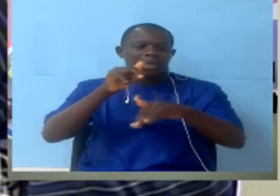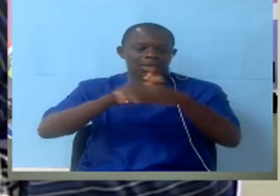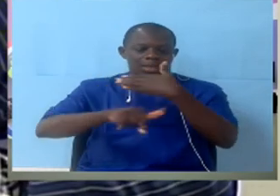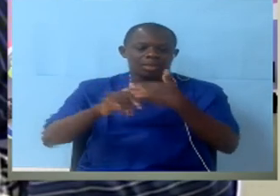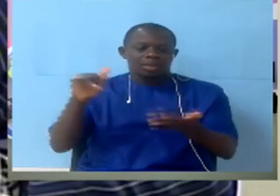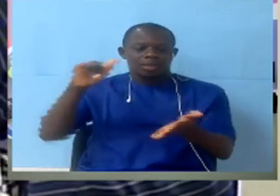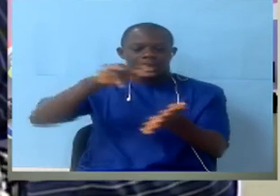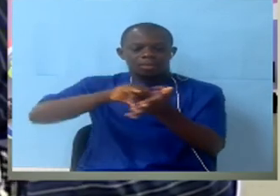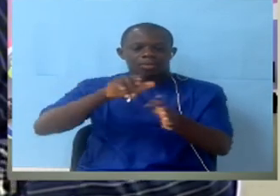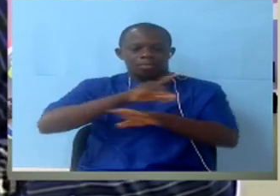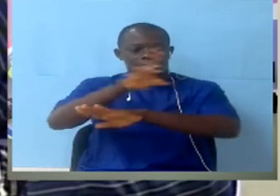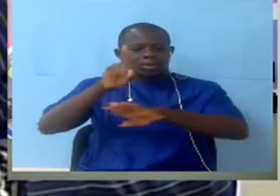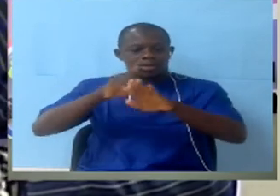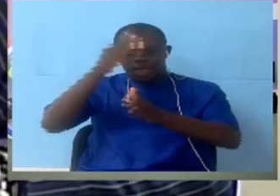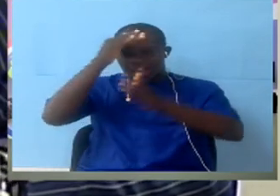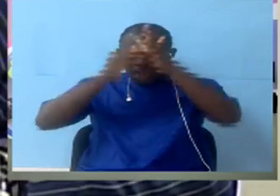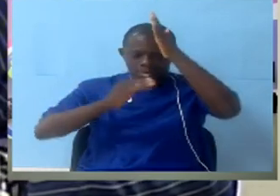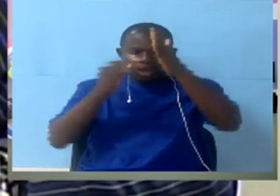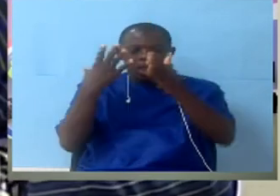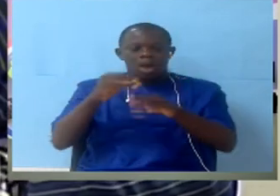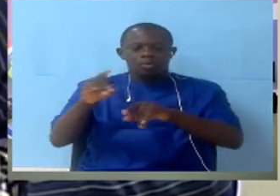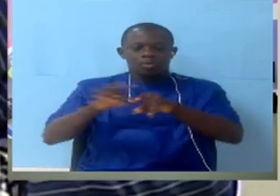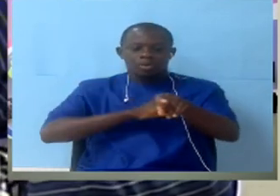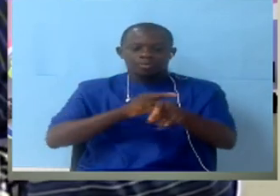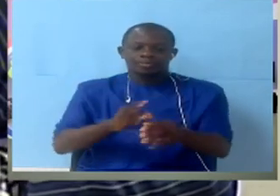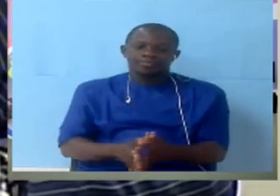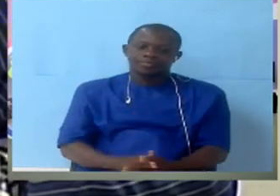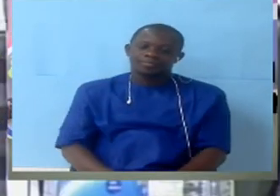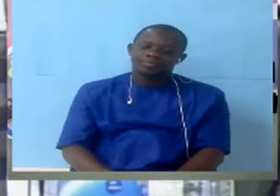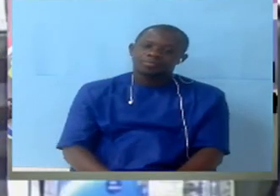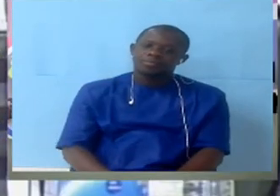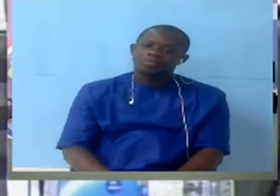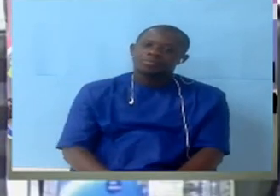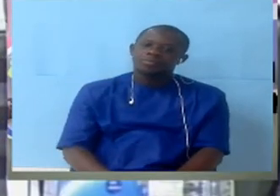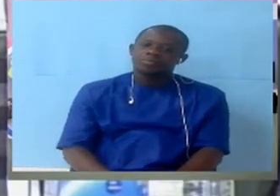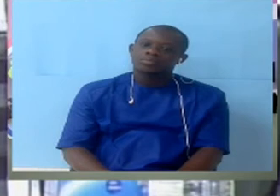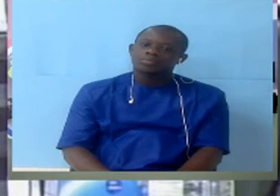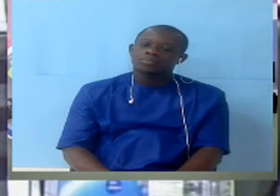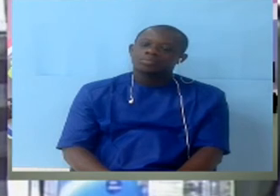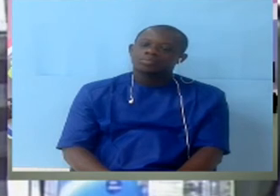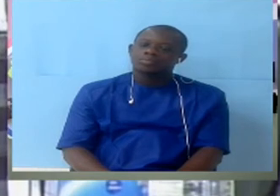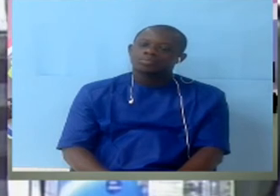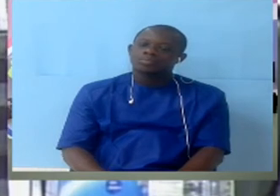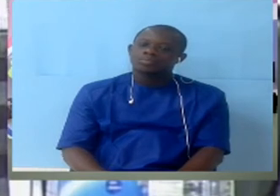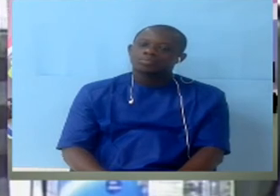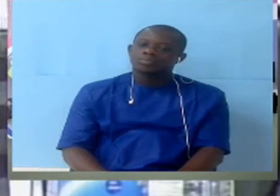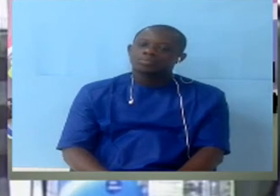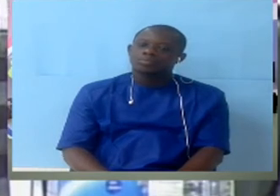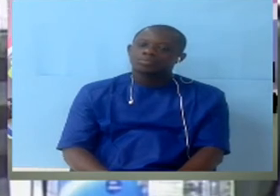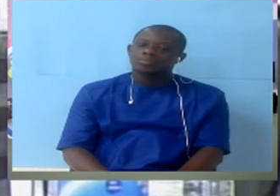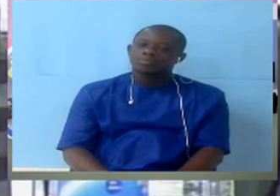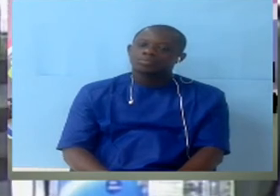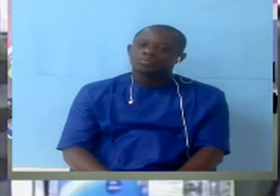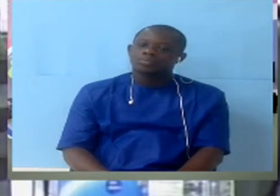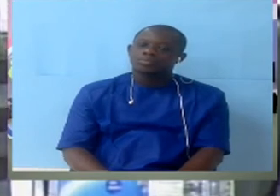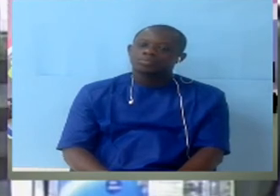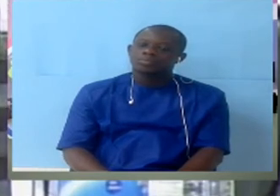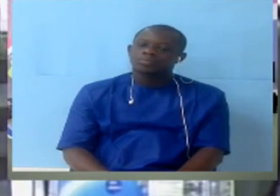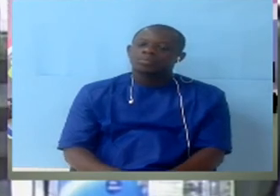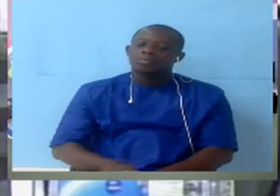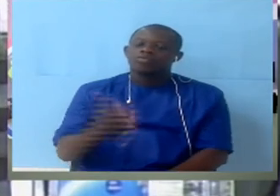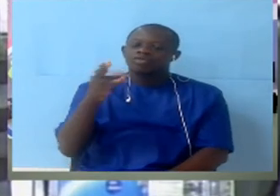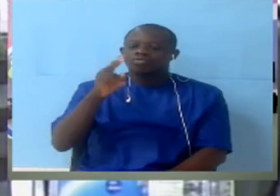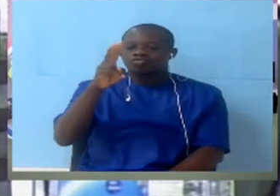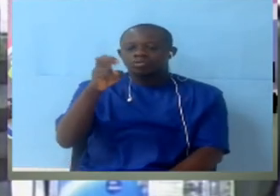barracks, in the military camp? Ita rasojaro lo kampo kono je for what jelu? Upon 28 August, for on the 18th October.